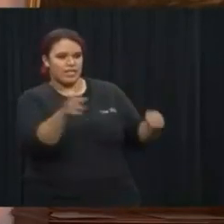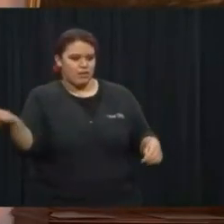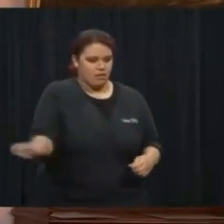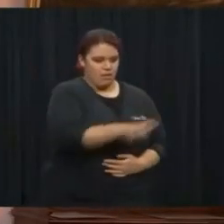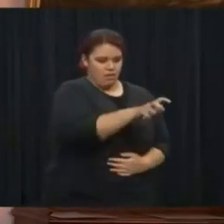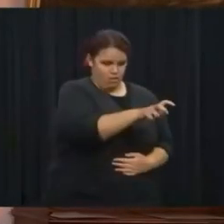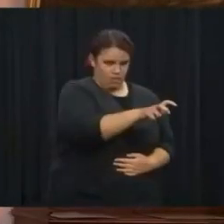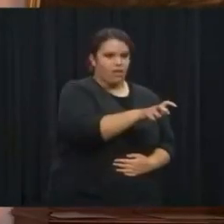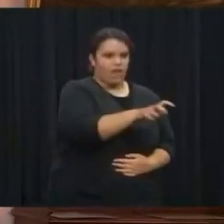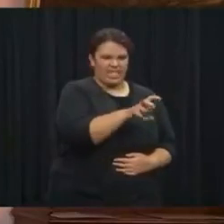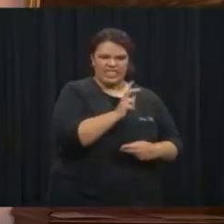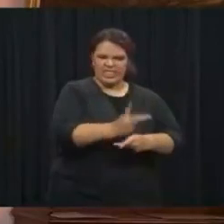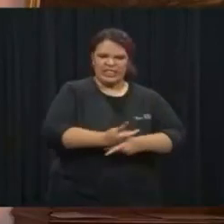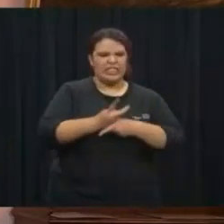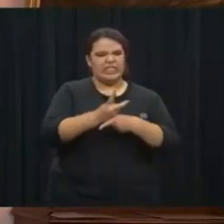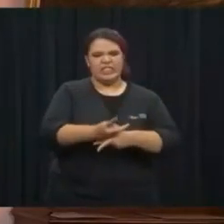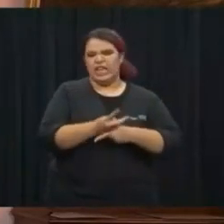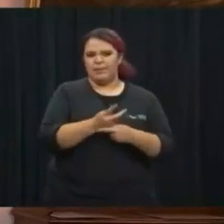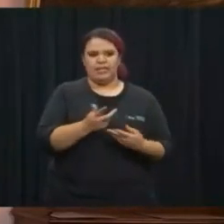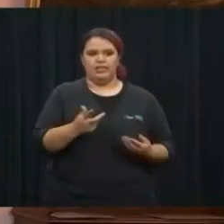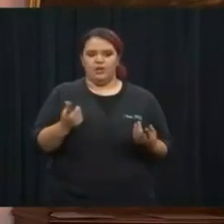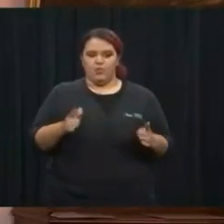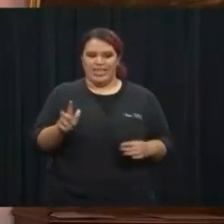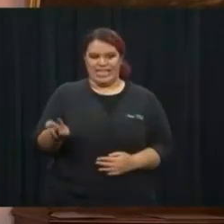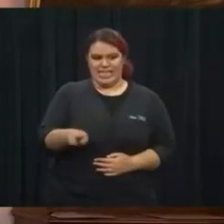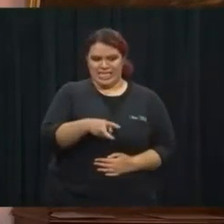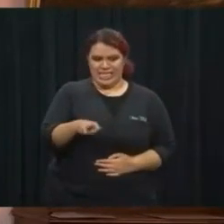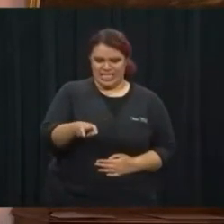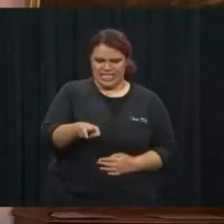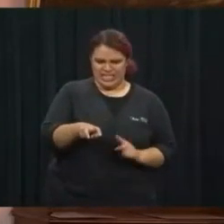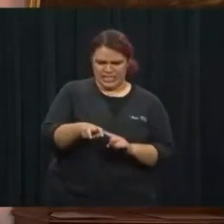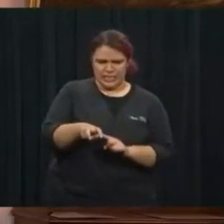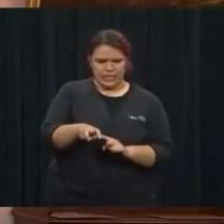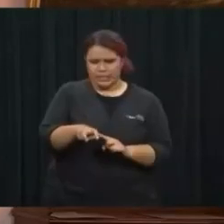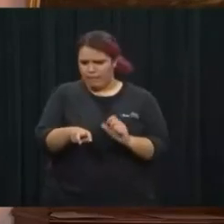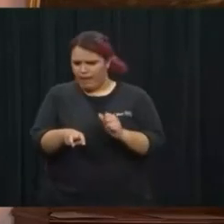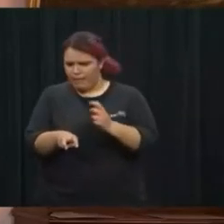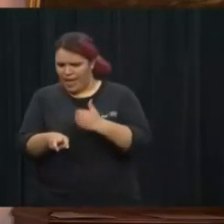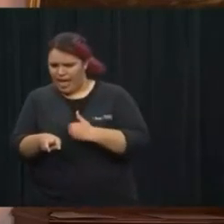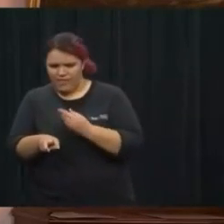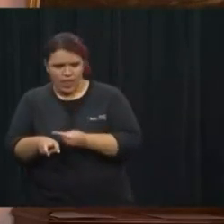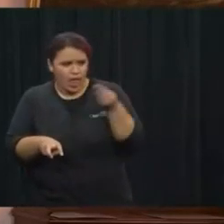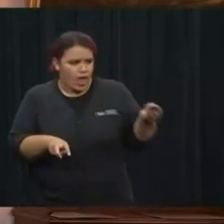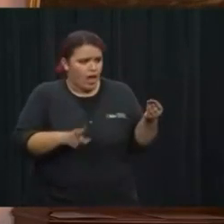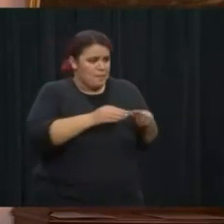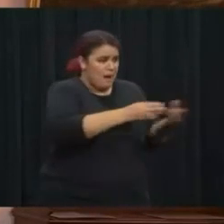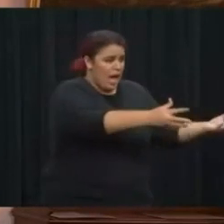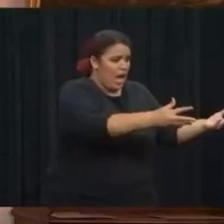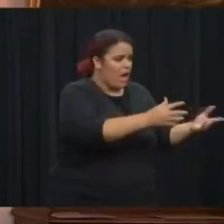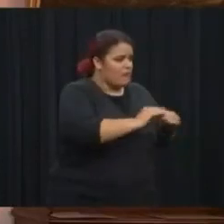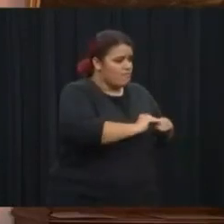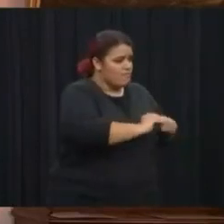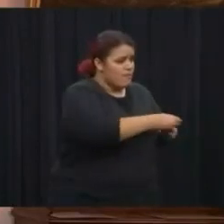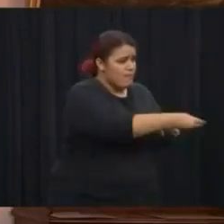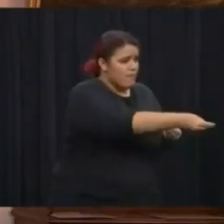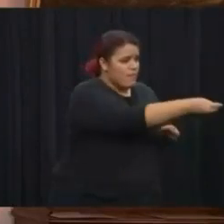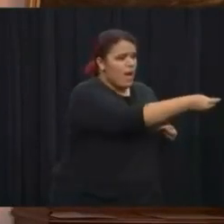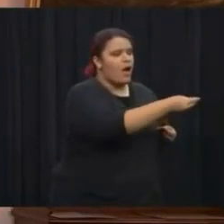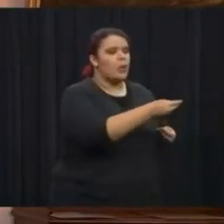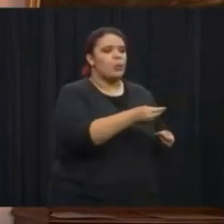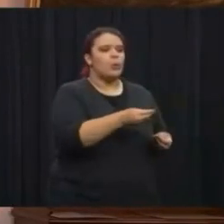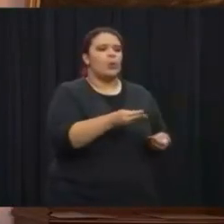go out to his family and to his wife. And they'll tell you more of the history and the surrounding story. So it's